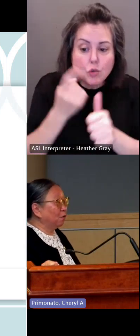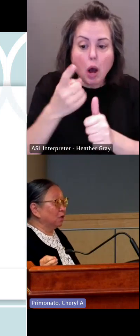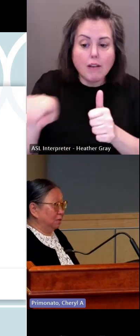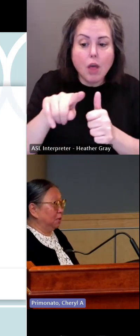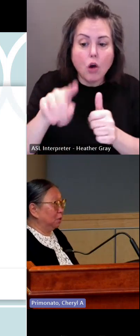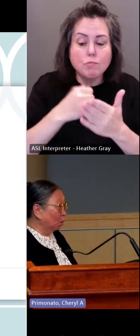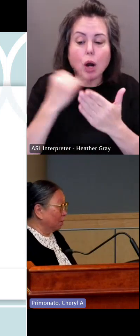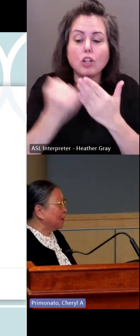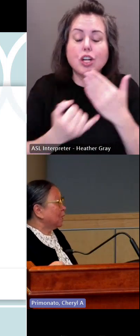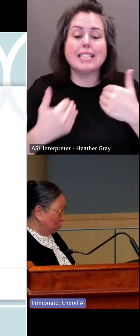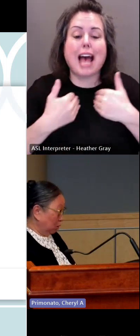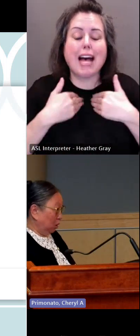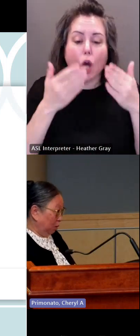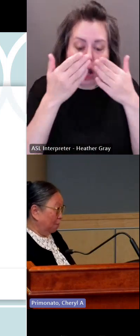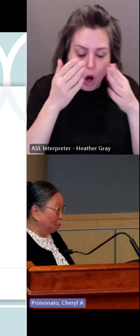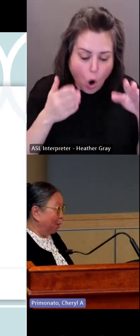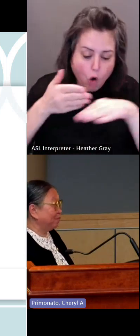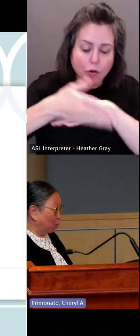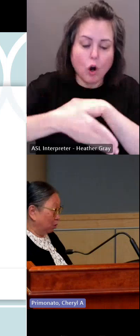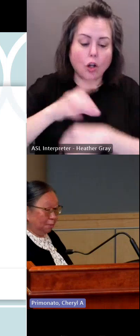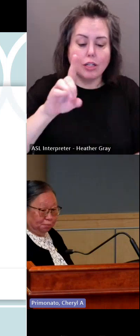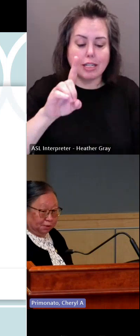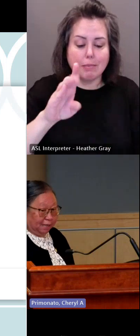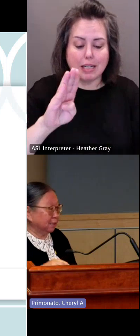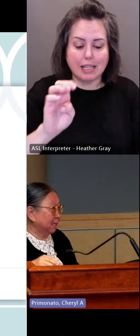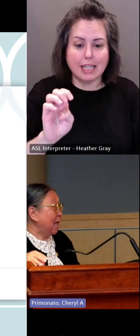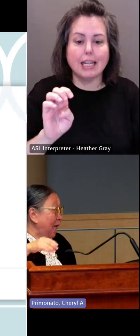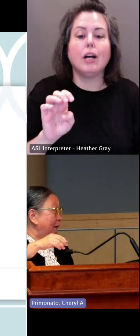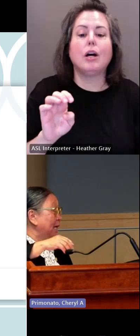had an overall DB goal of